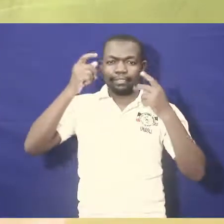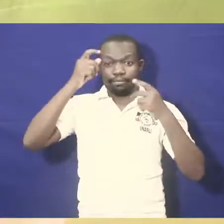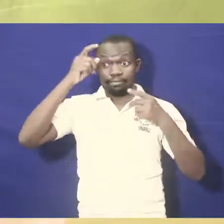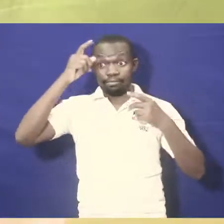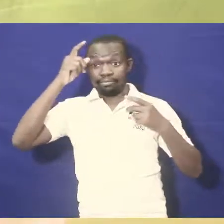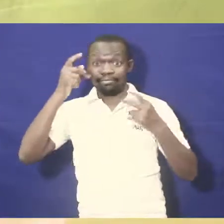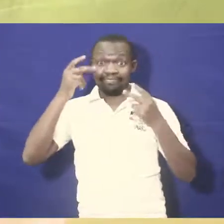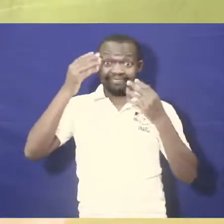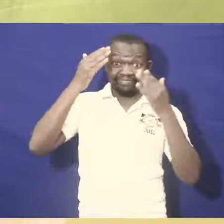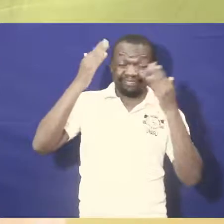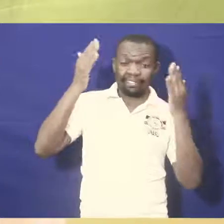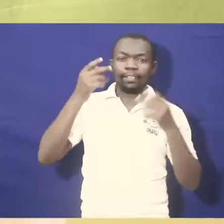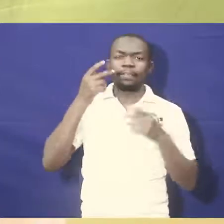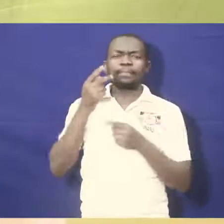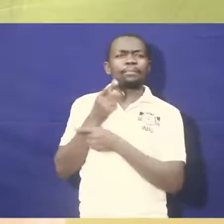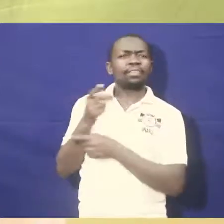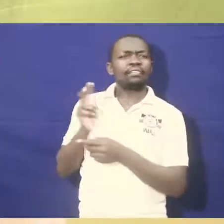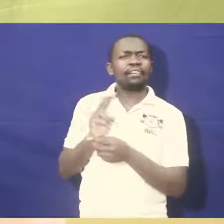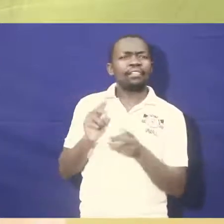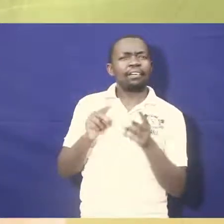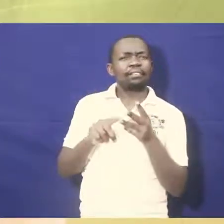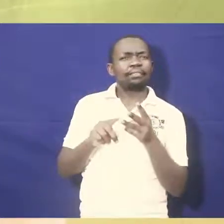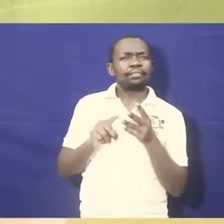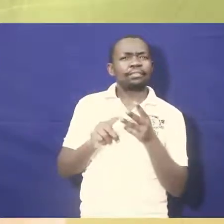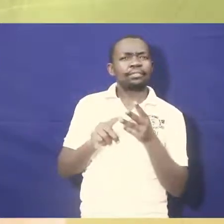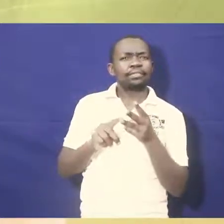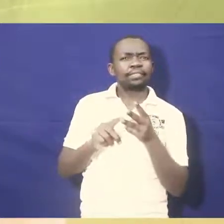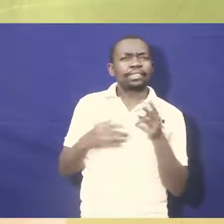Is this a primary source of history?